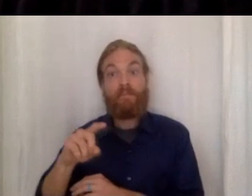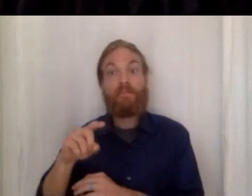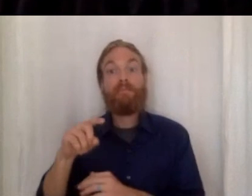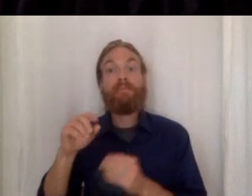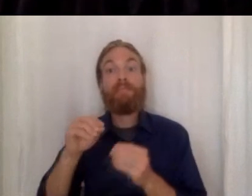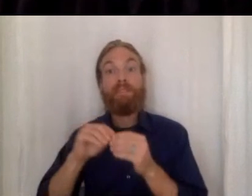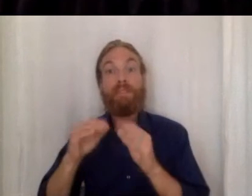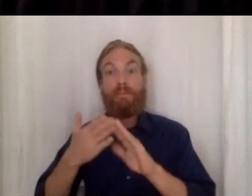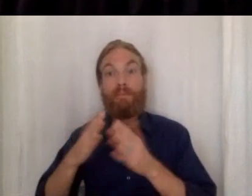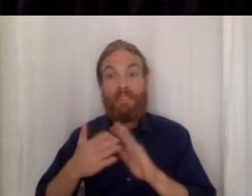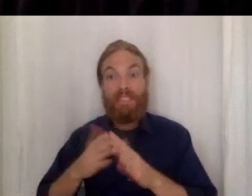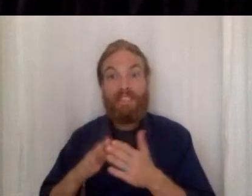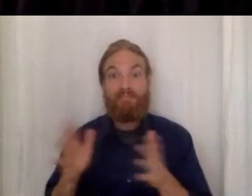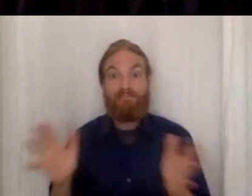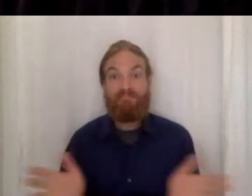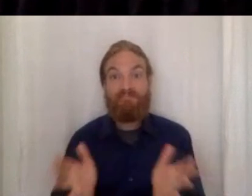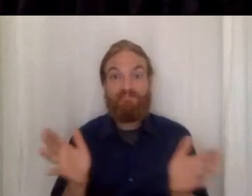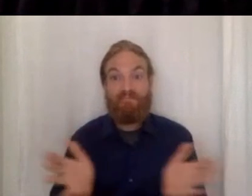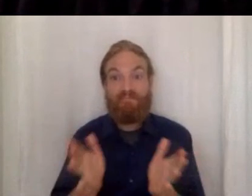do it without this team.